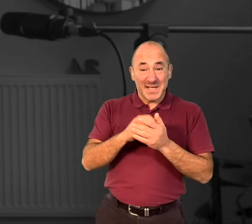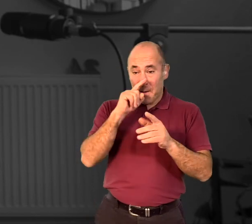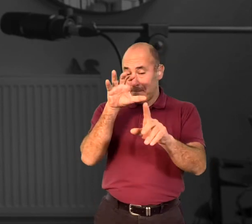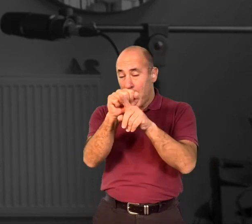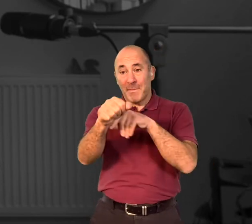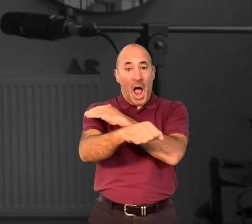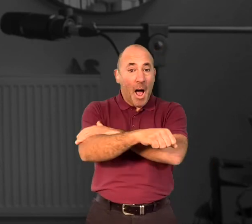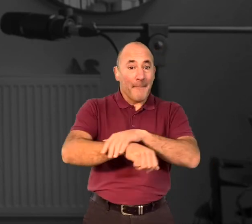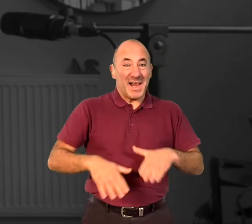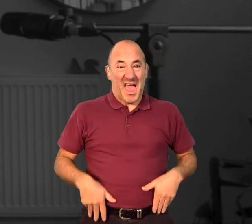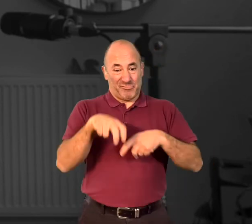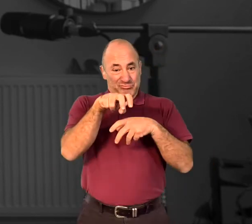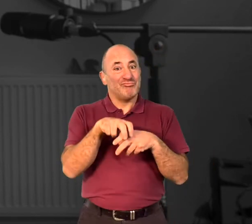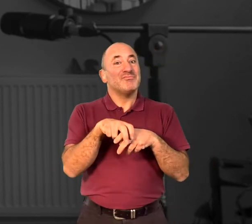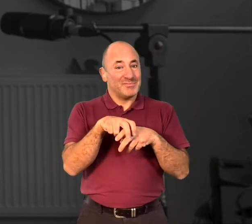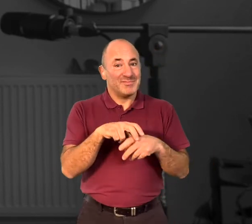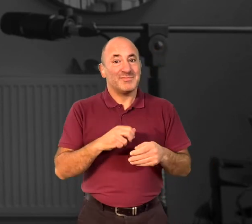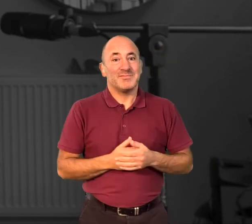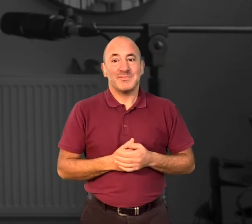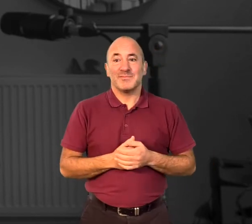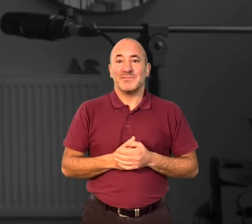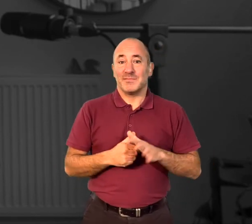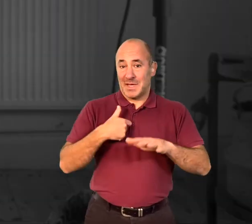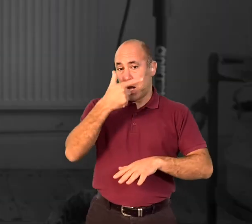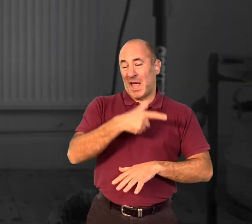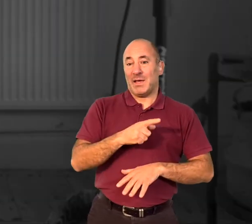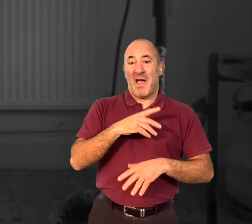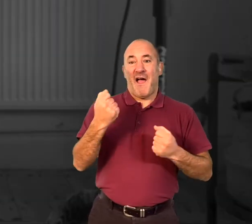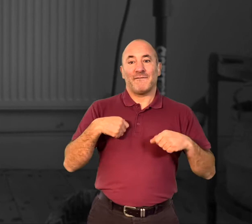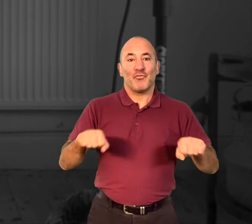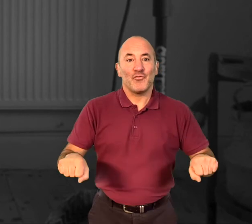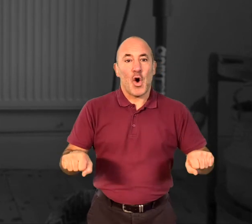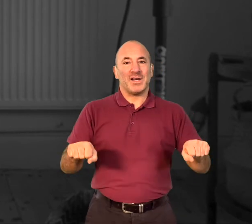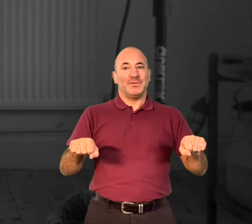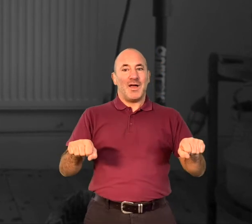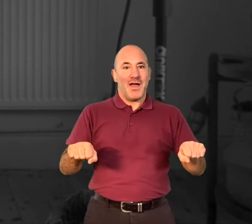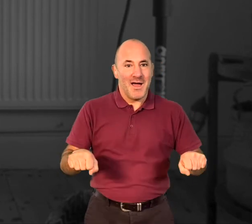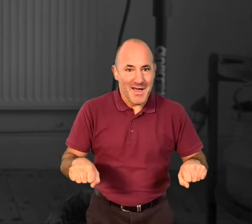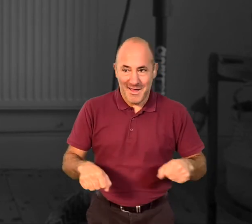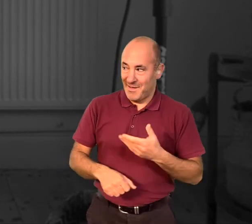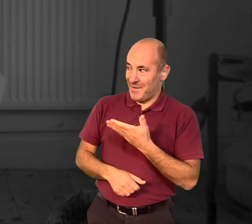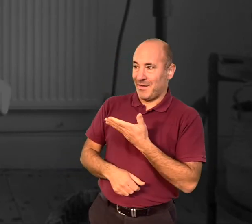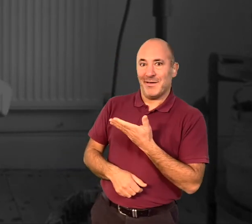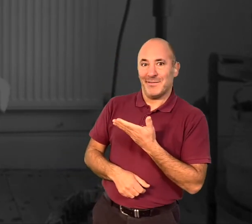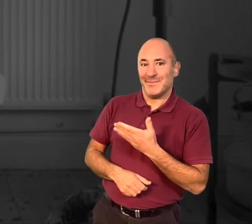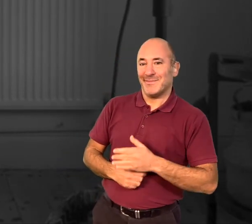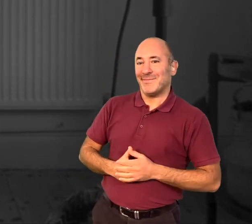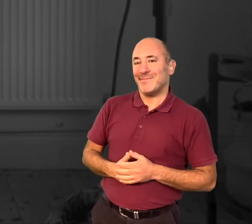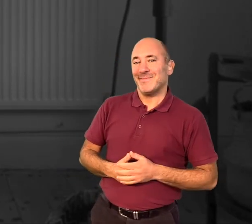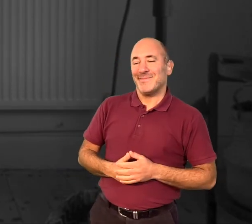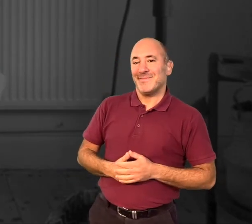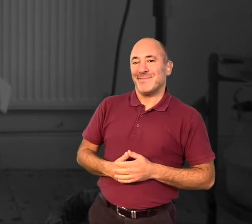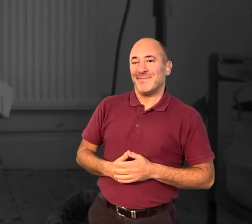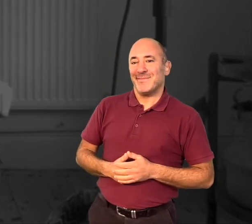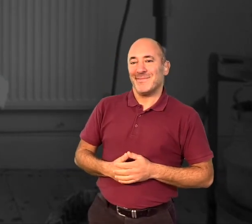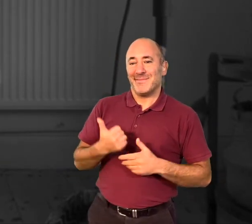will pick out your arms and legs as well. And I'm lucky enough to have a rocking chair.